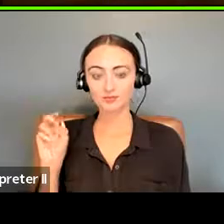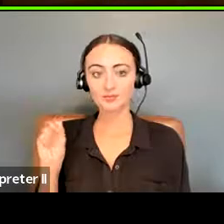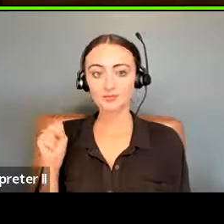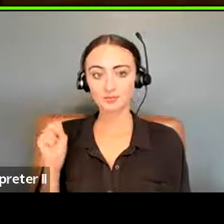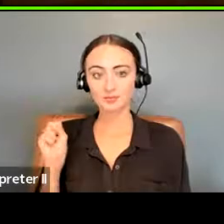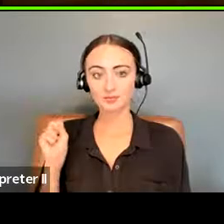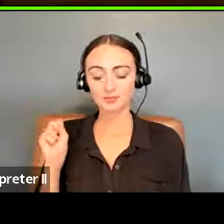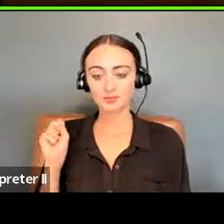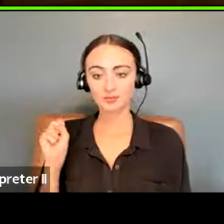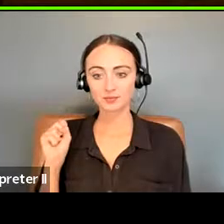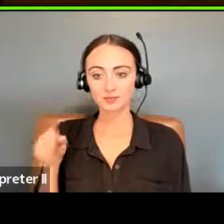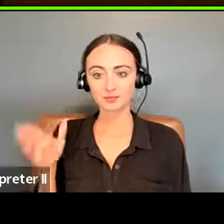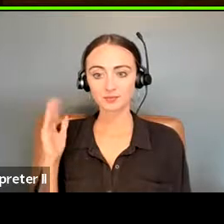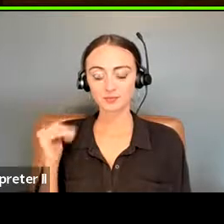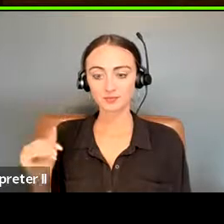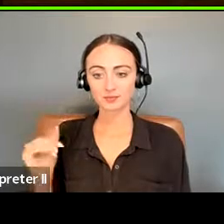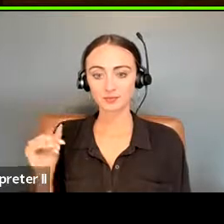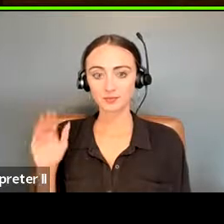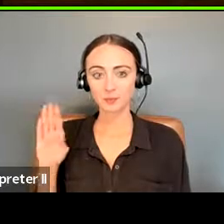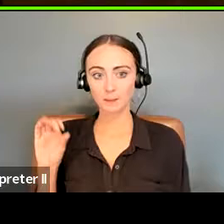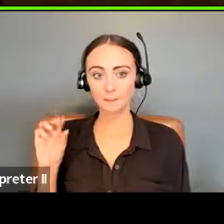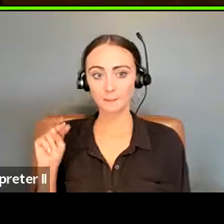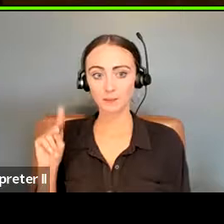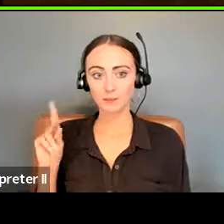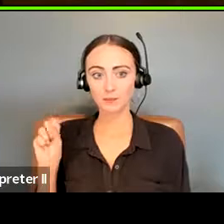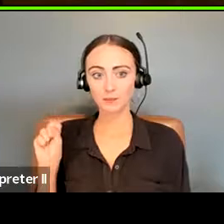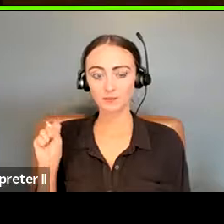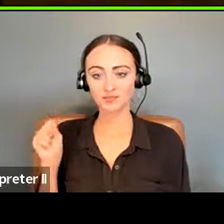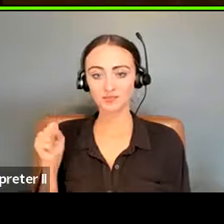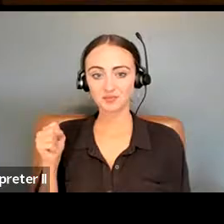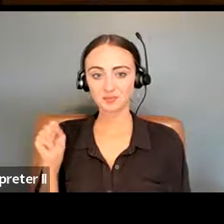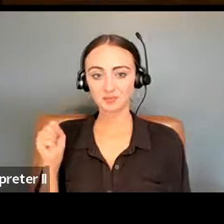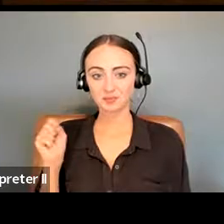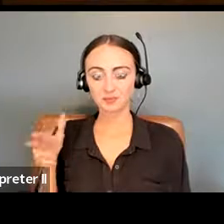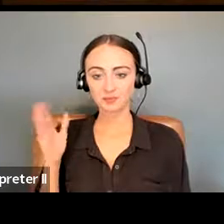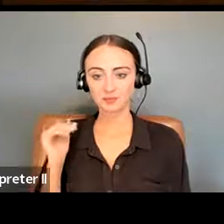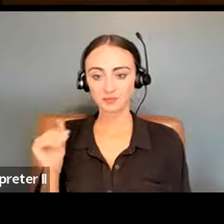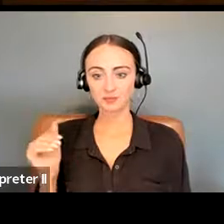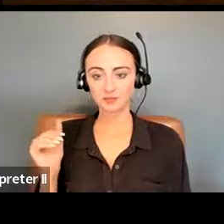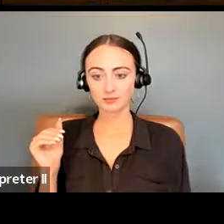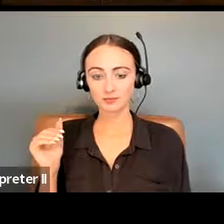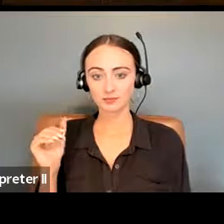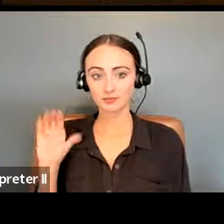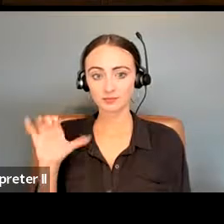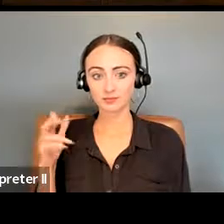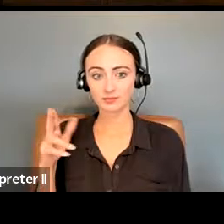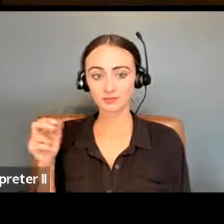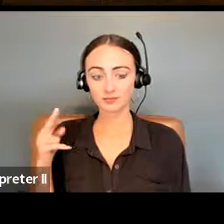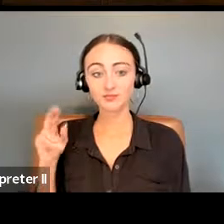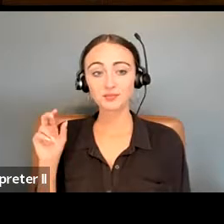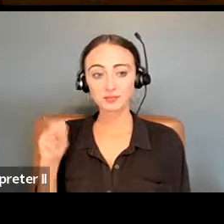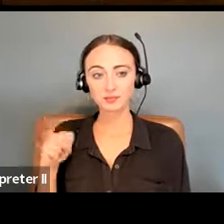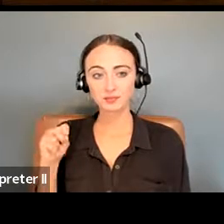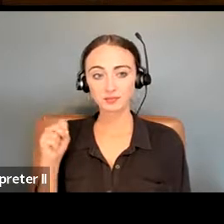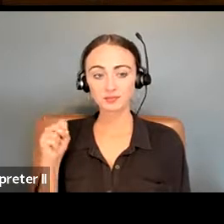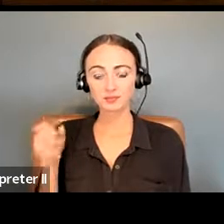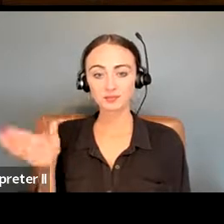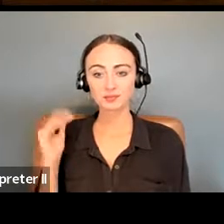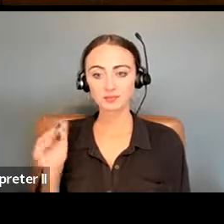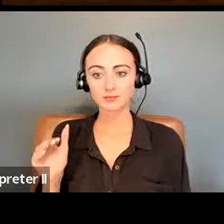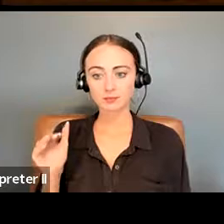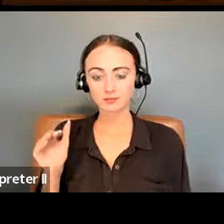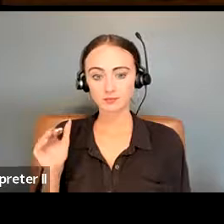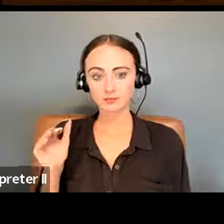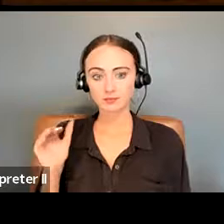Yes. Member Allen votes yes. Councilmember Bonds. Yes. Member Bonds votes yes. Councilmember Che. yes, Che votes